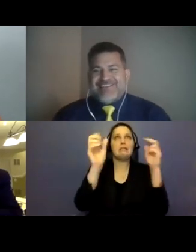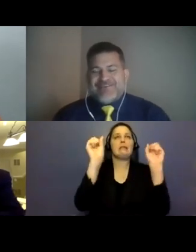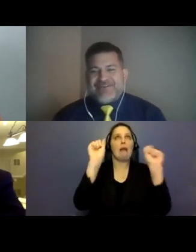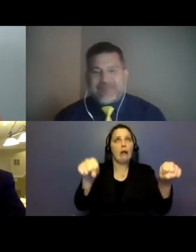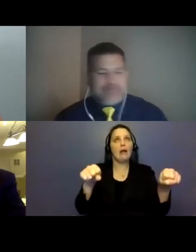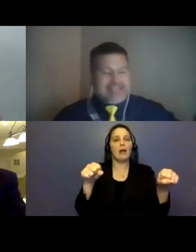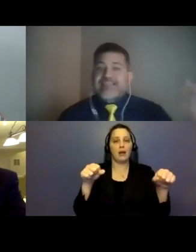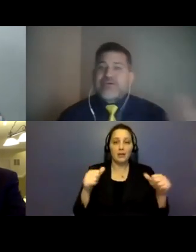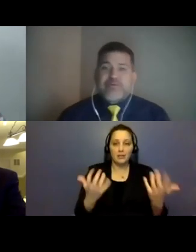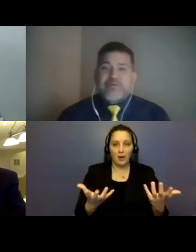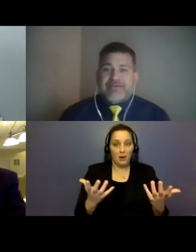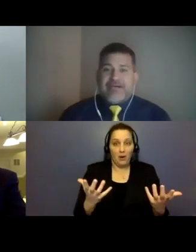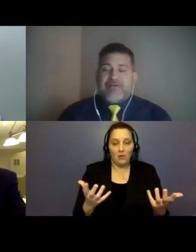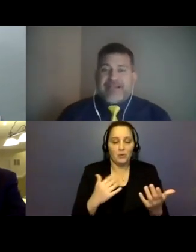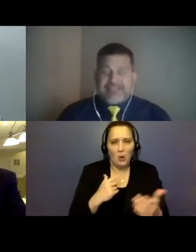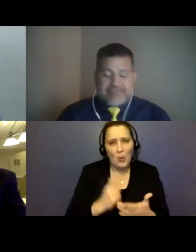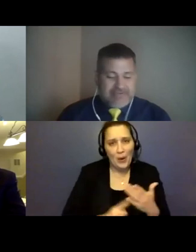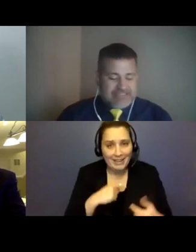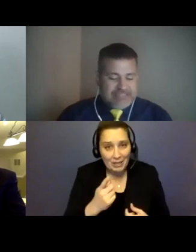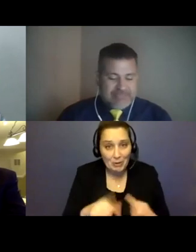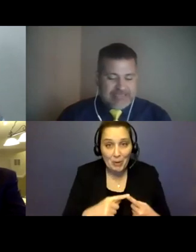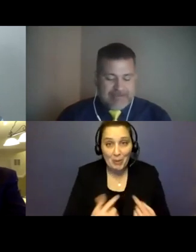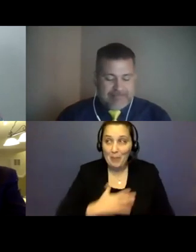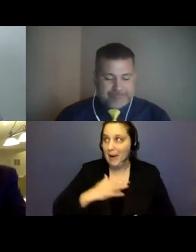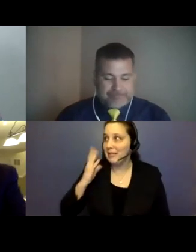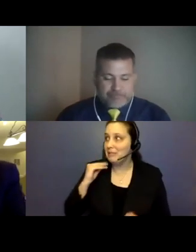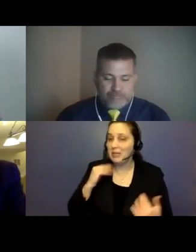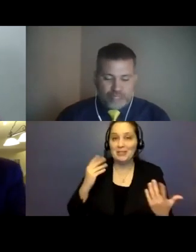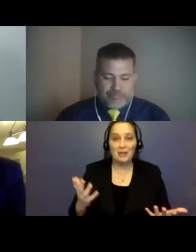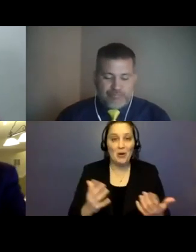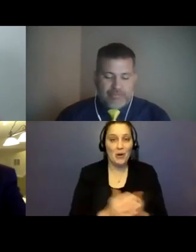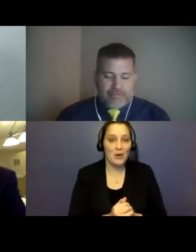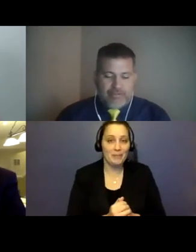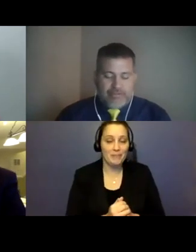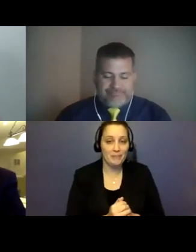So what can I tell you about my experience? Let me,